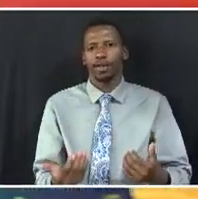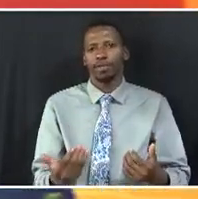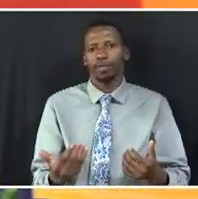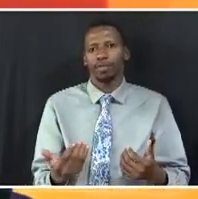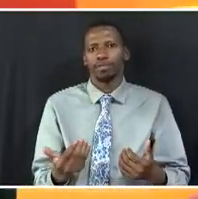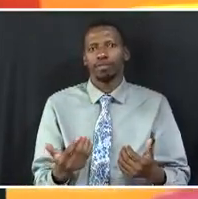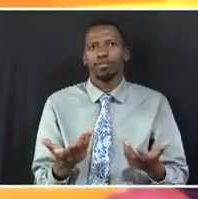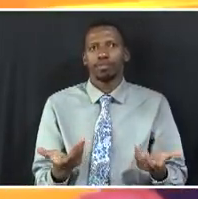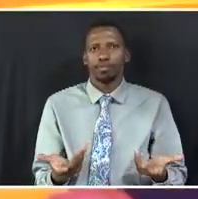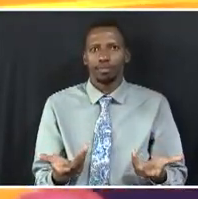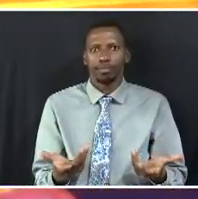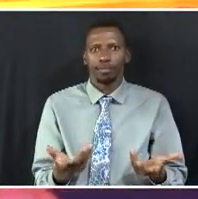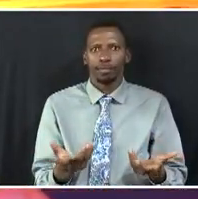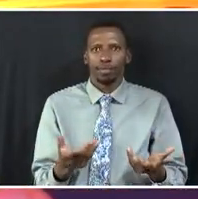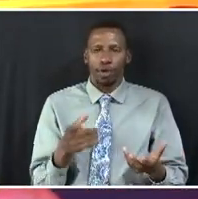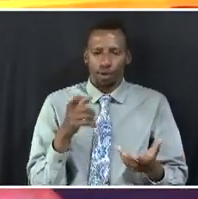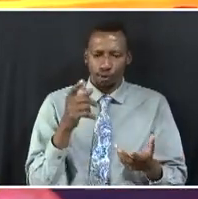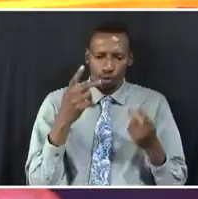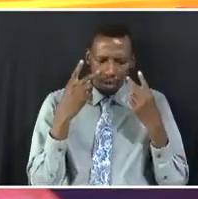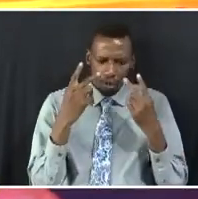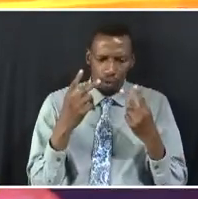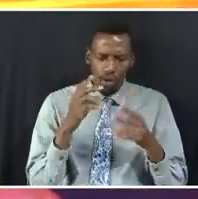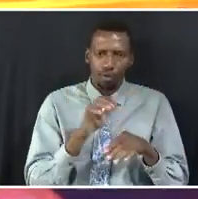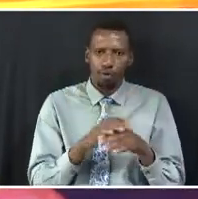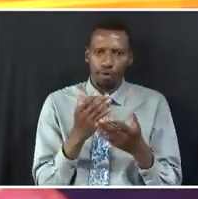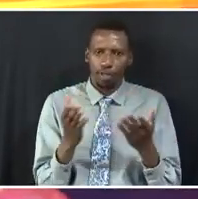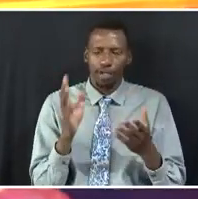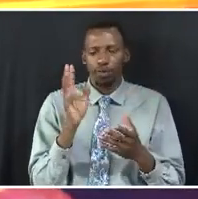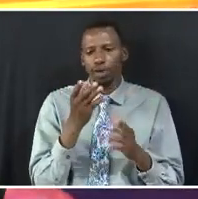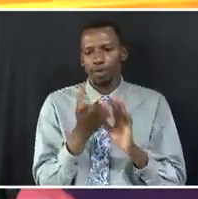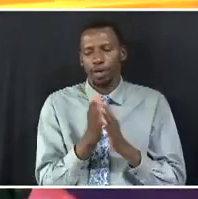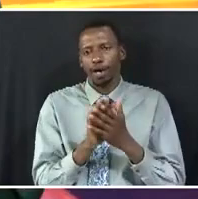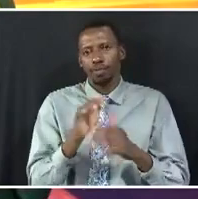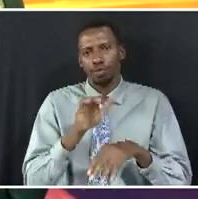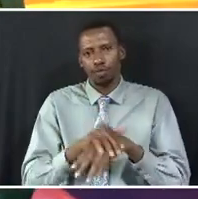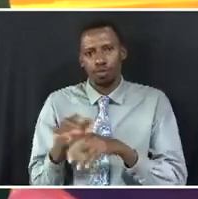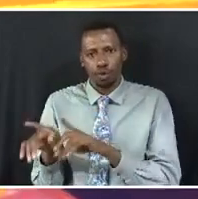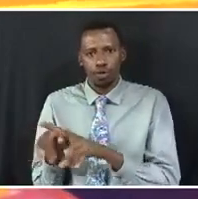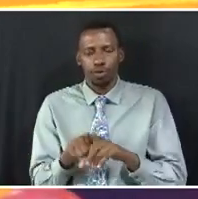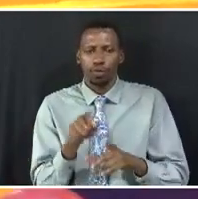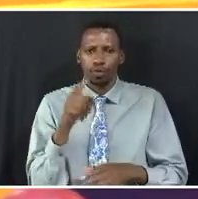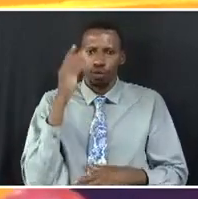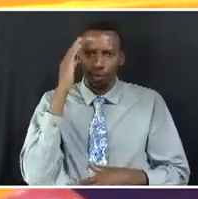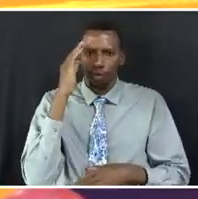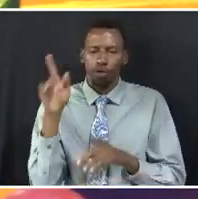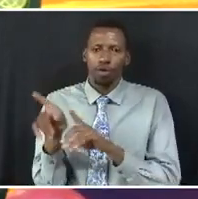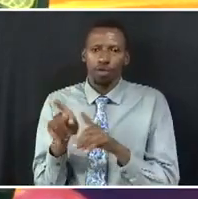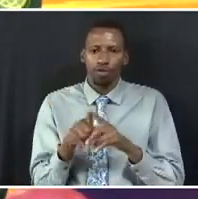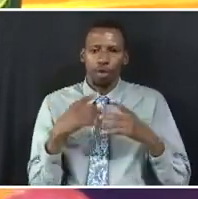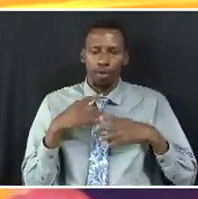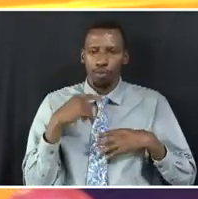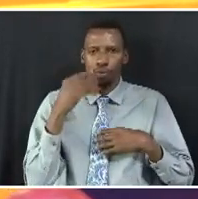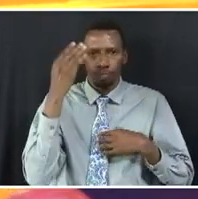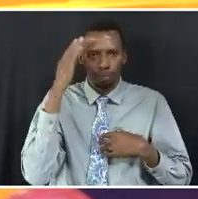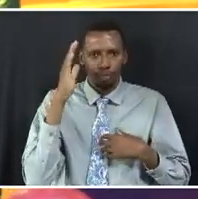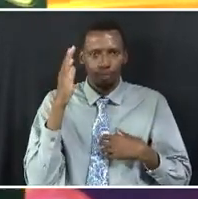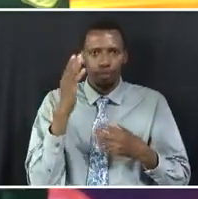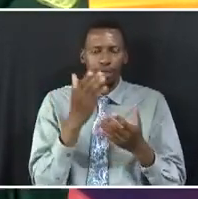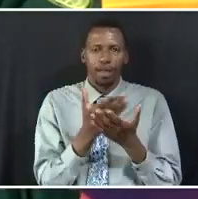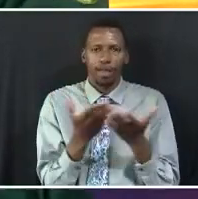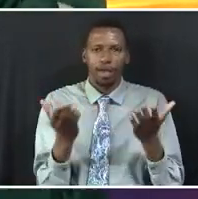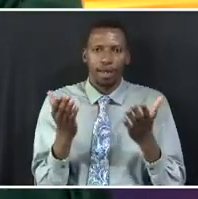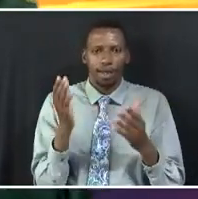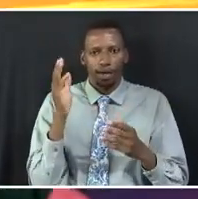good things and you'll be good too. Have you ever known that even strangers get